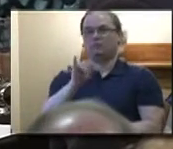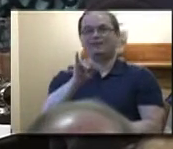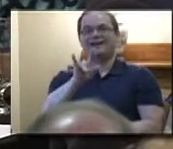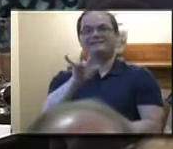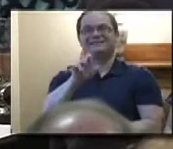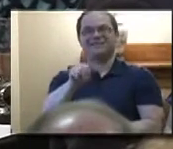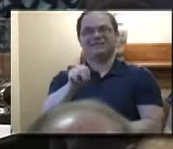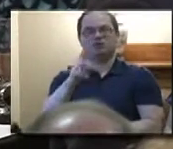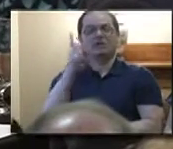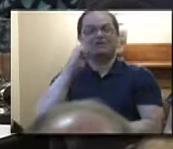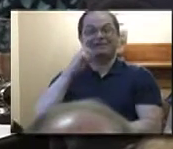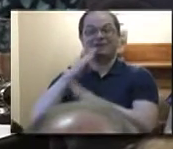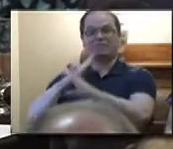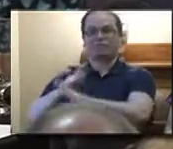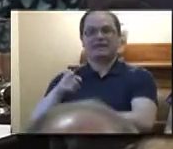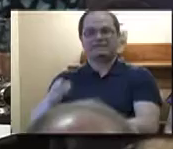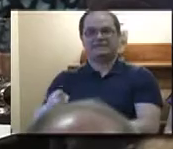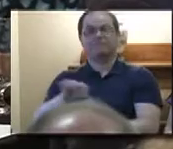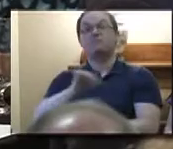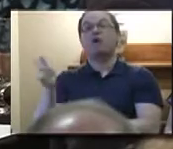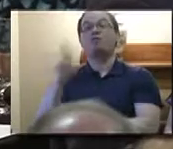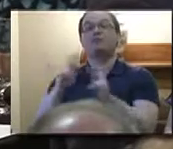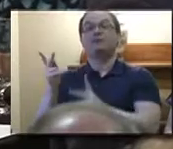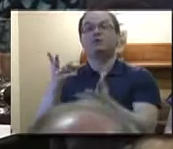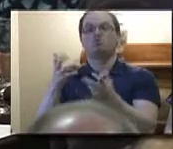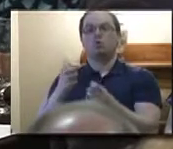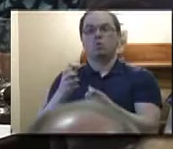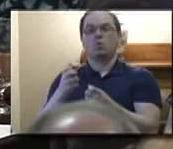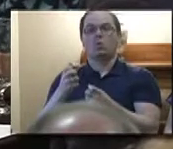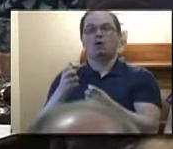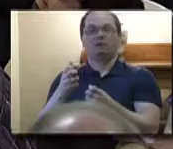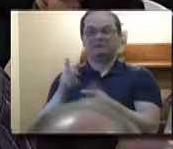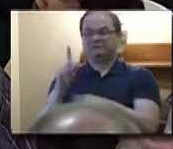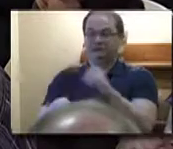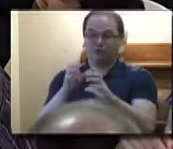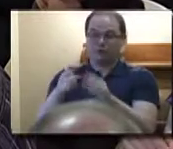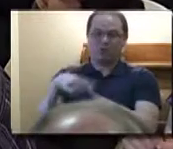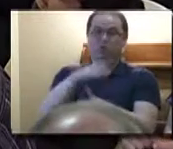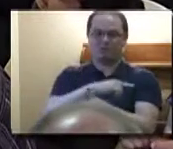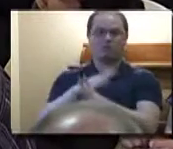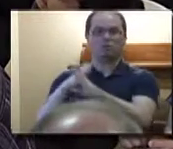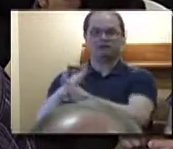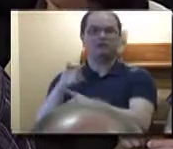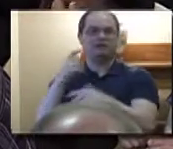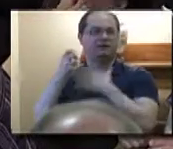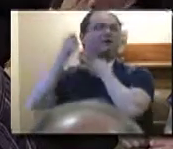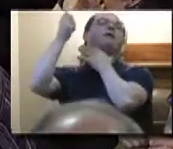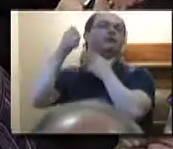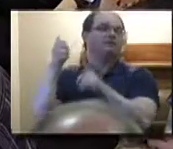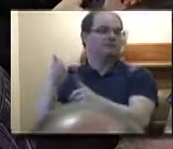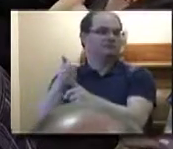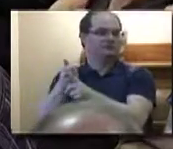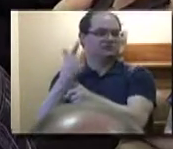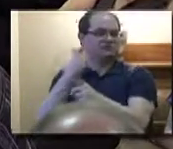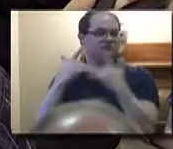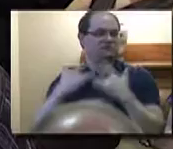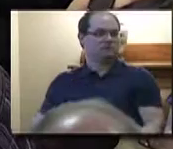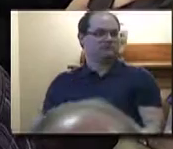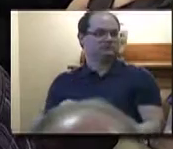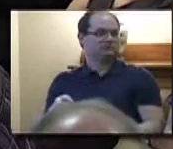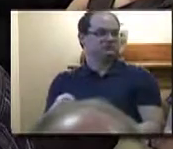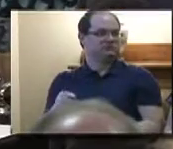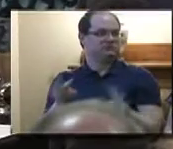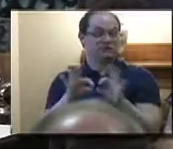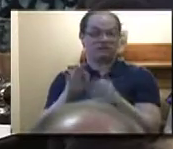isolation thinking they could protect him from other inmates, because he couldn't communicate with them, and he hung himself. The